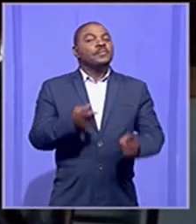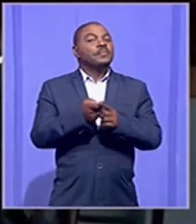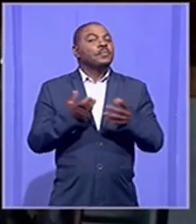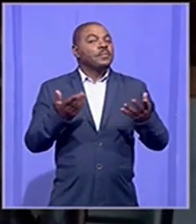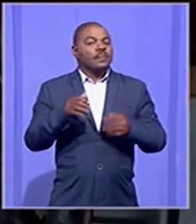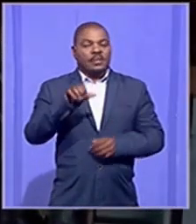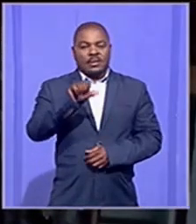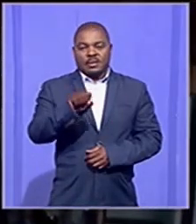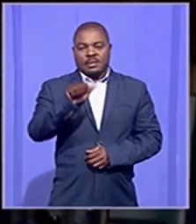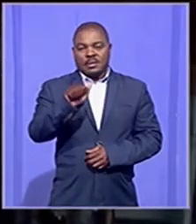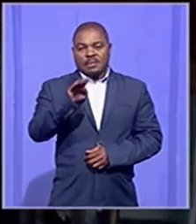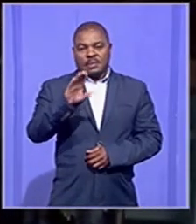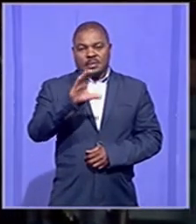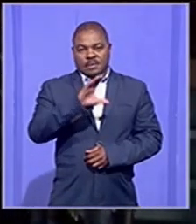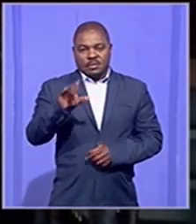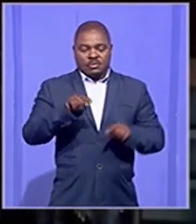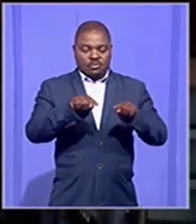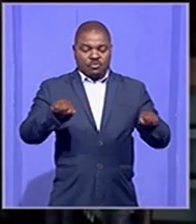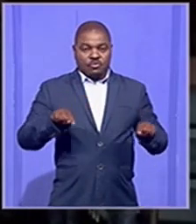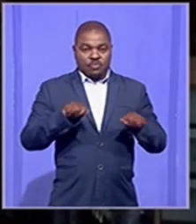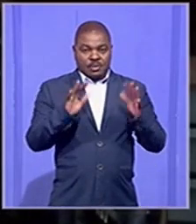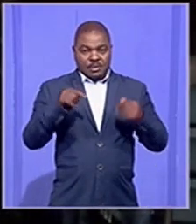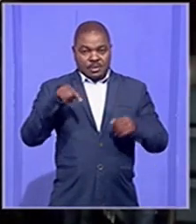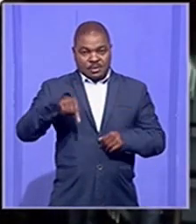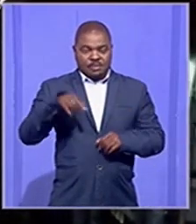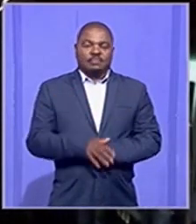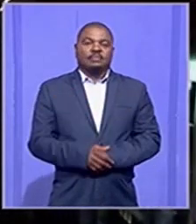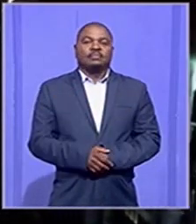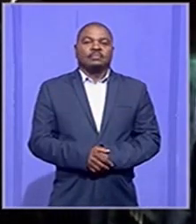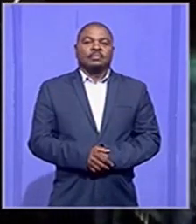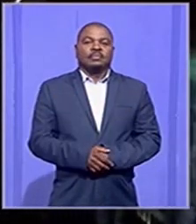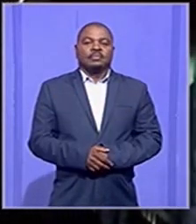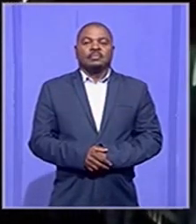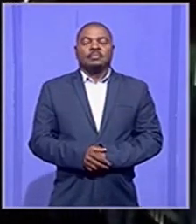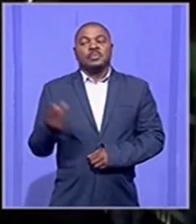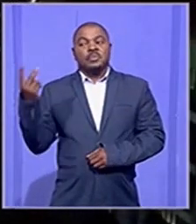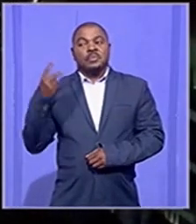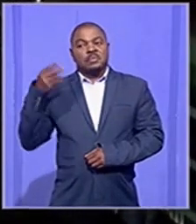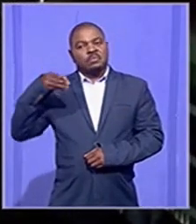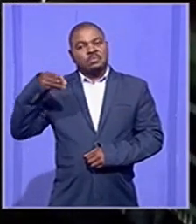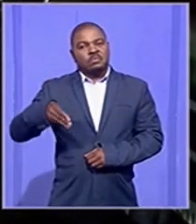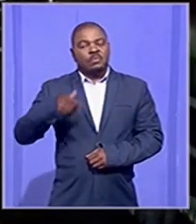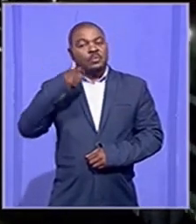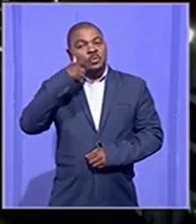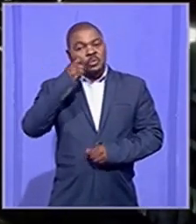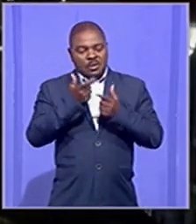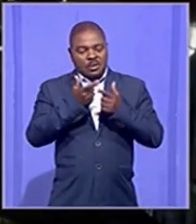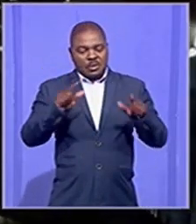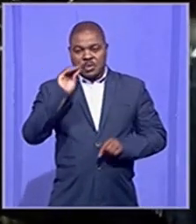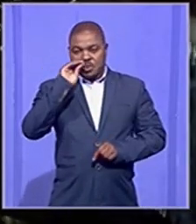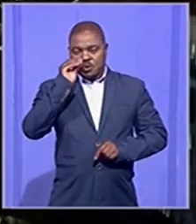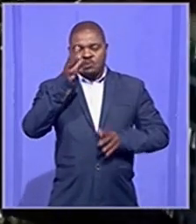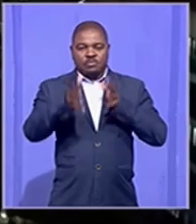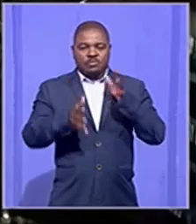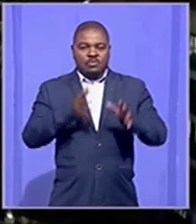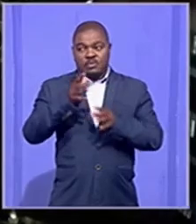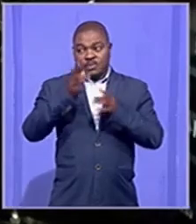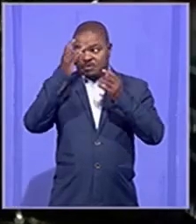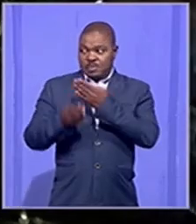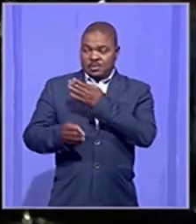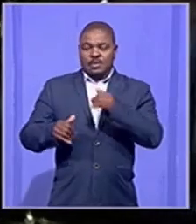tlhamalalo go tswa mo SABC Studio 10 Auckland Park, Johannesburg. Re go tlisetsa kgaso ya dikgang tsa Setswana. A re